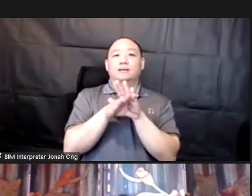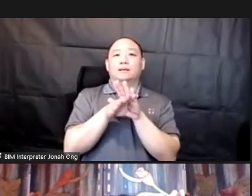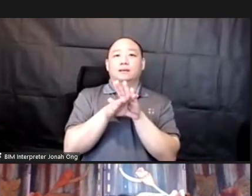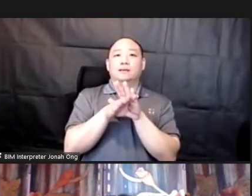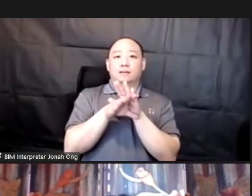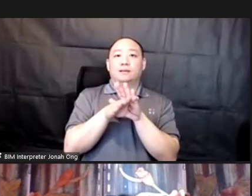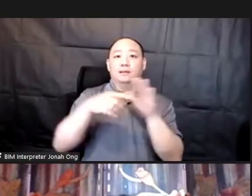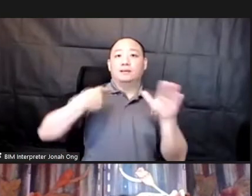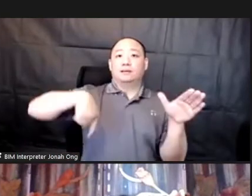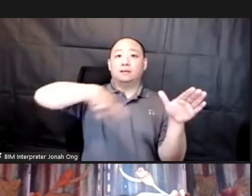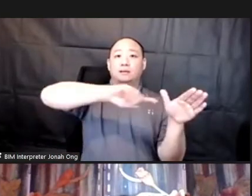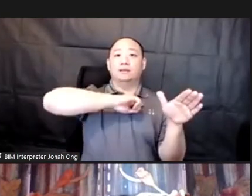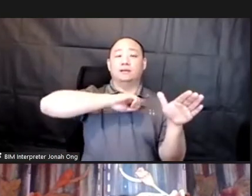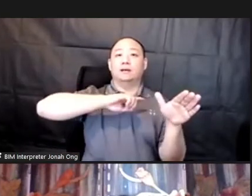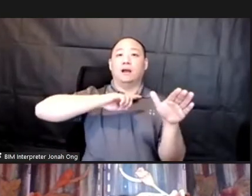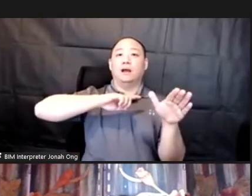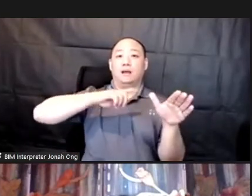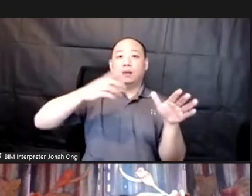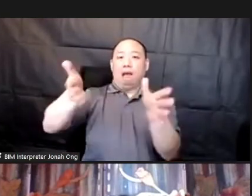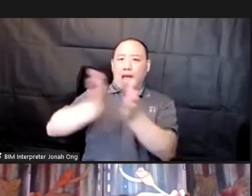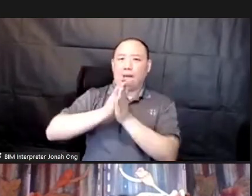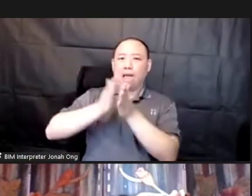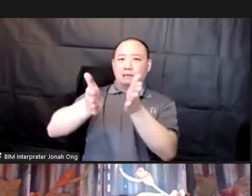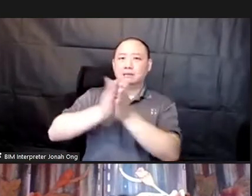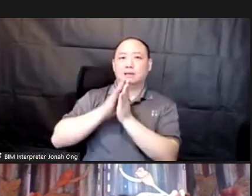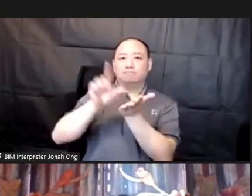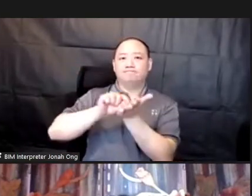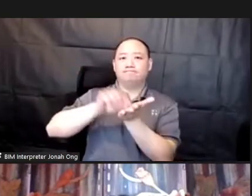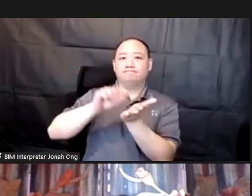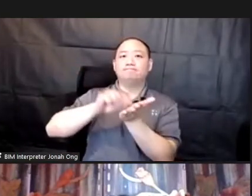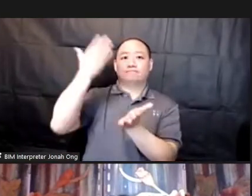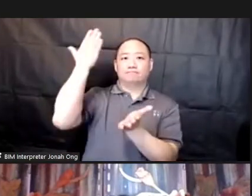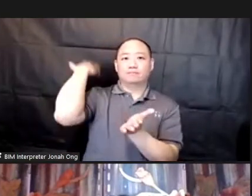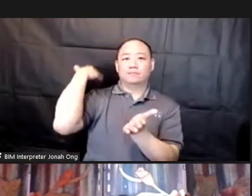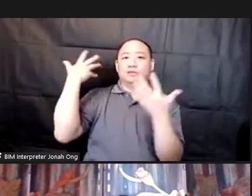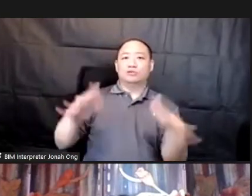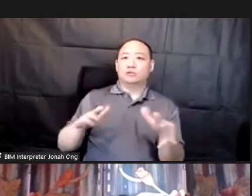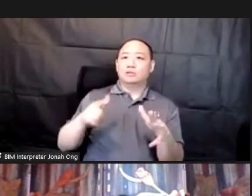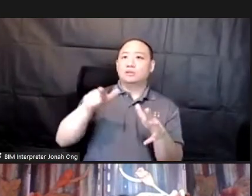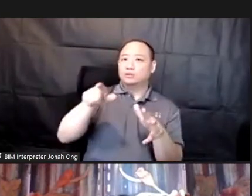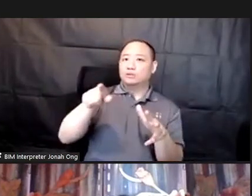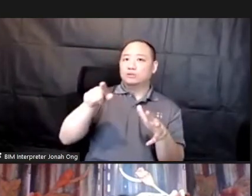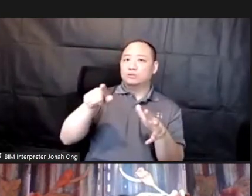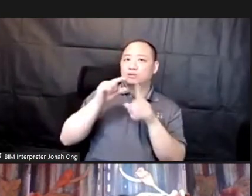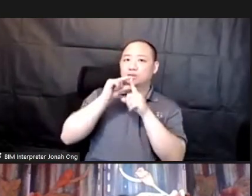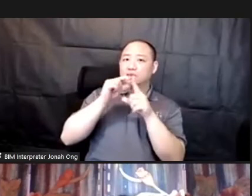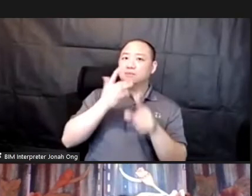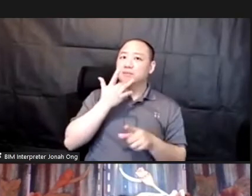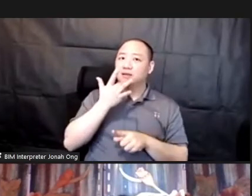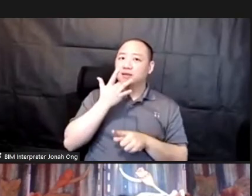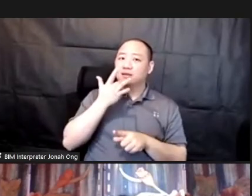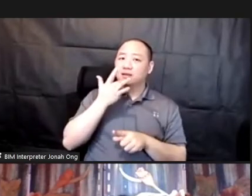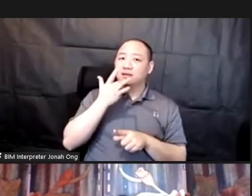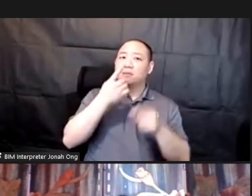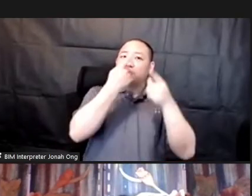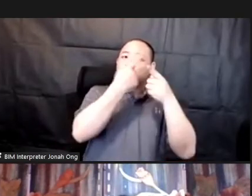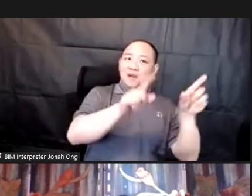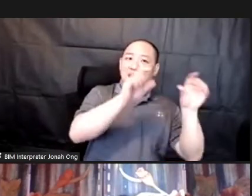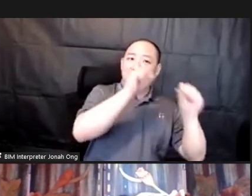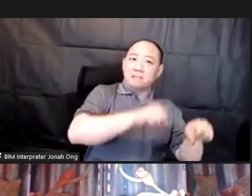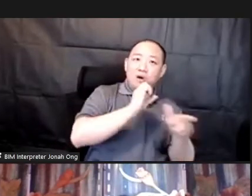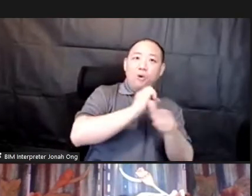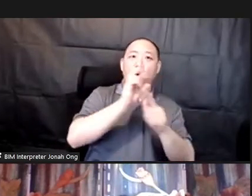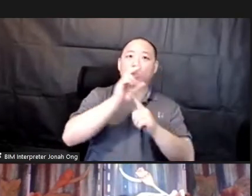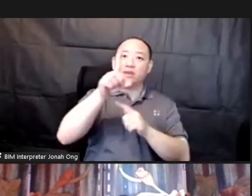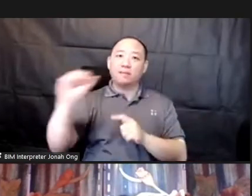we had asked before in the Twitter, for example, do you prefer the term differently abled or disabled? The question has